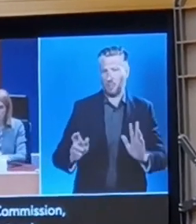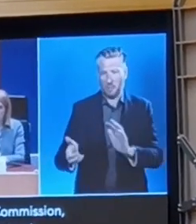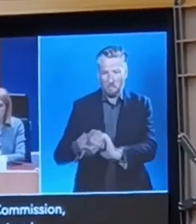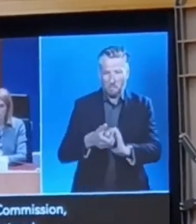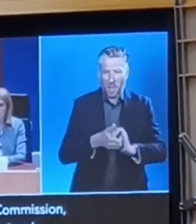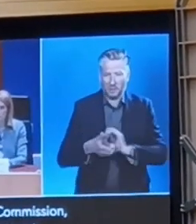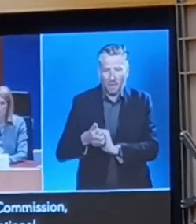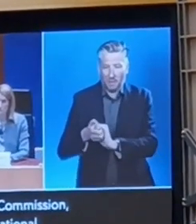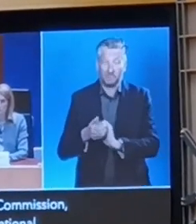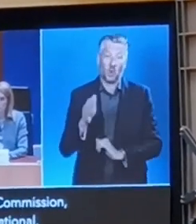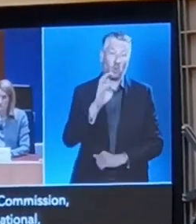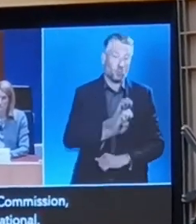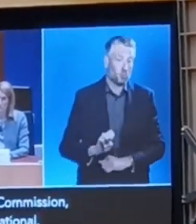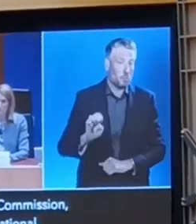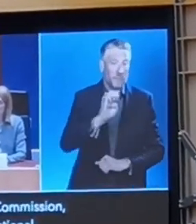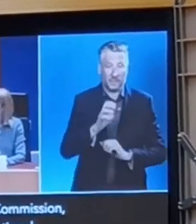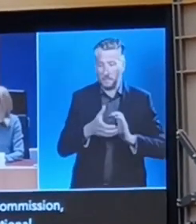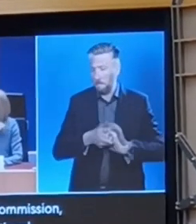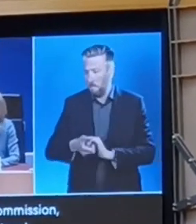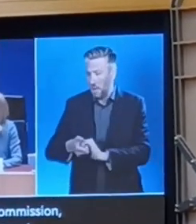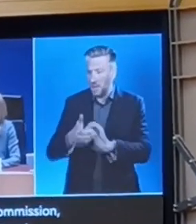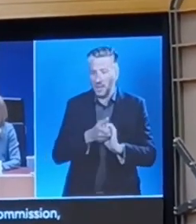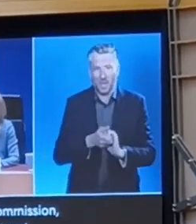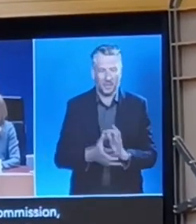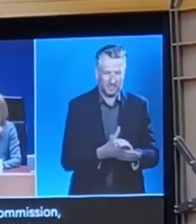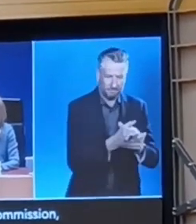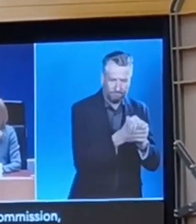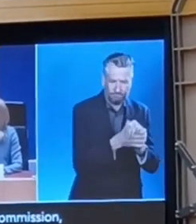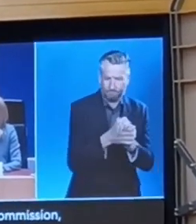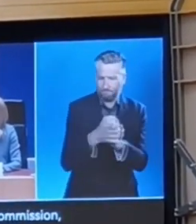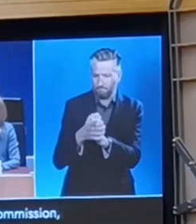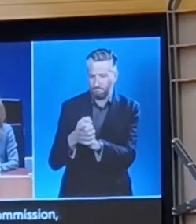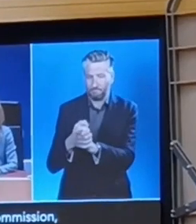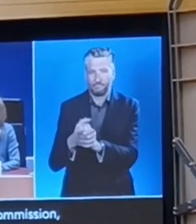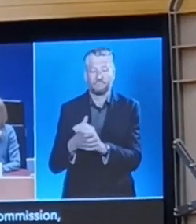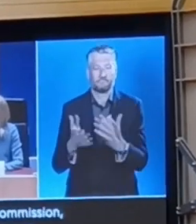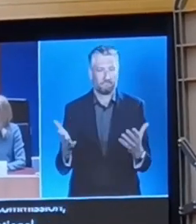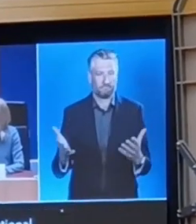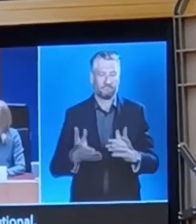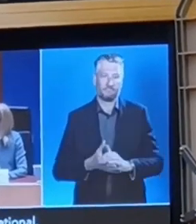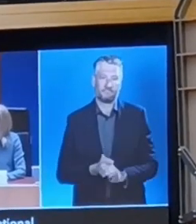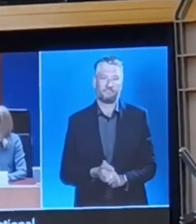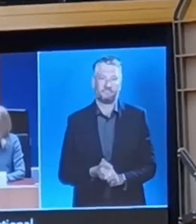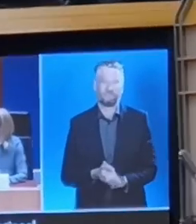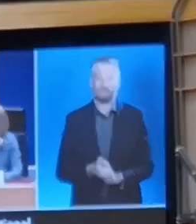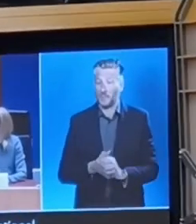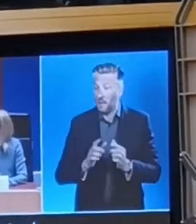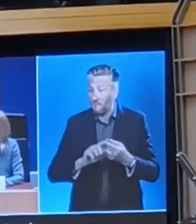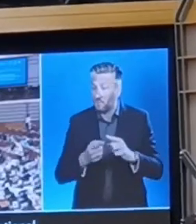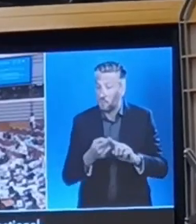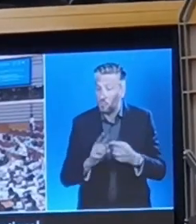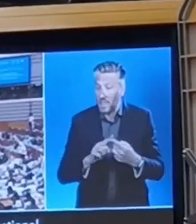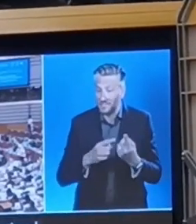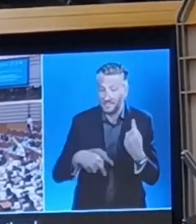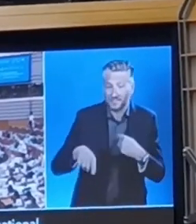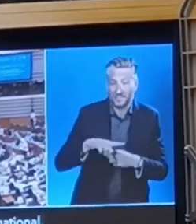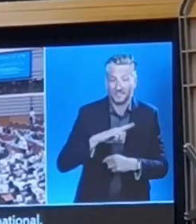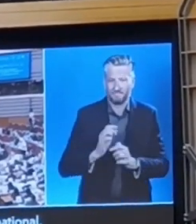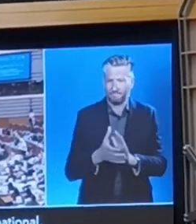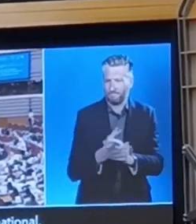organizations. Dear colleagues and friends, on